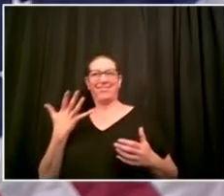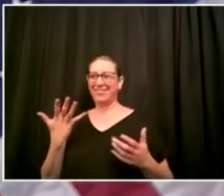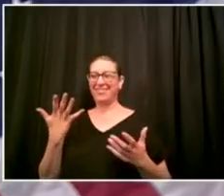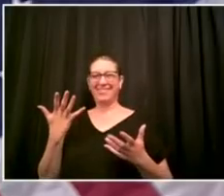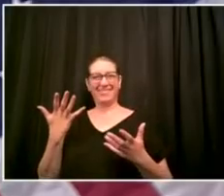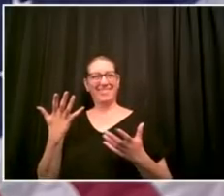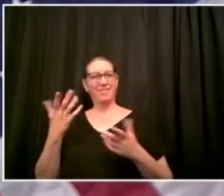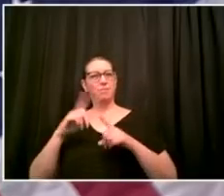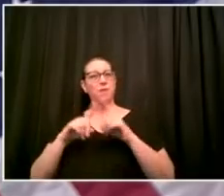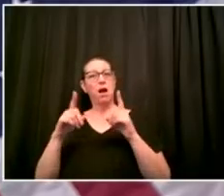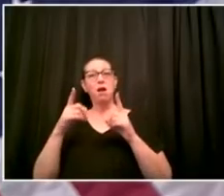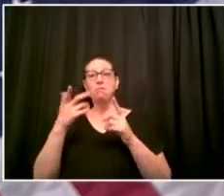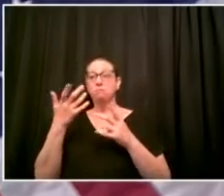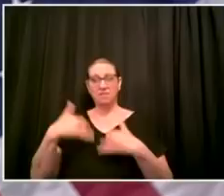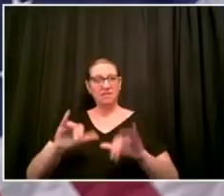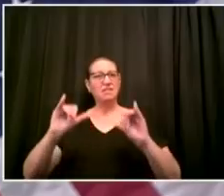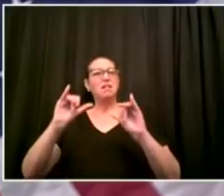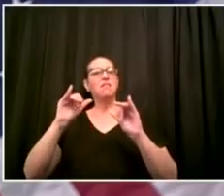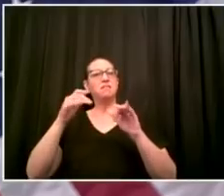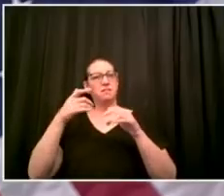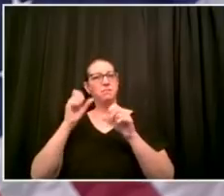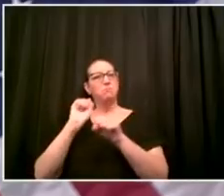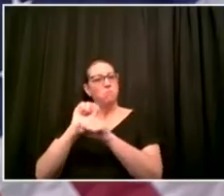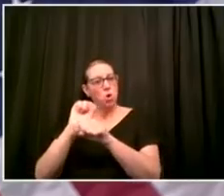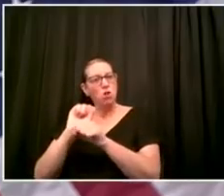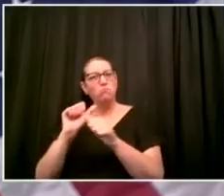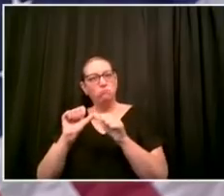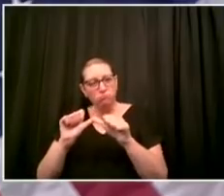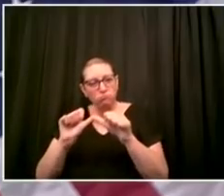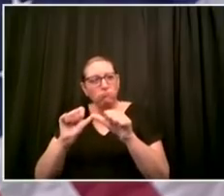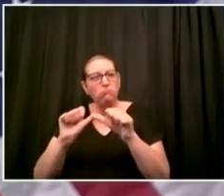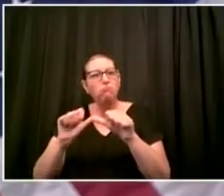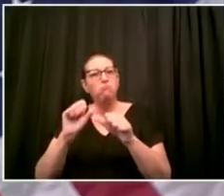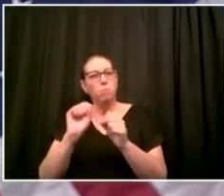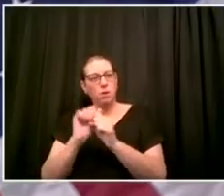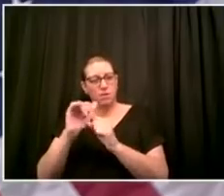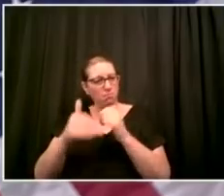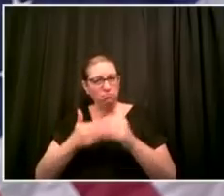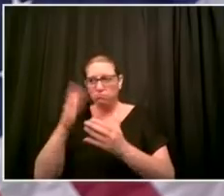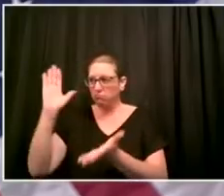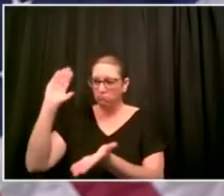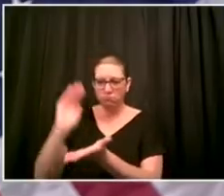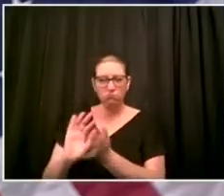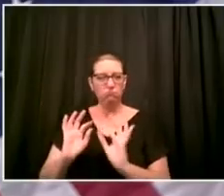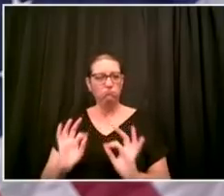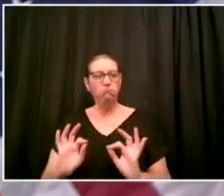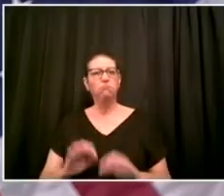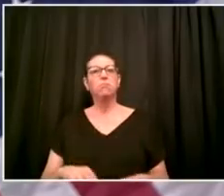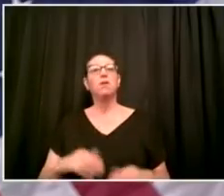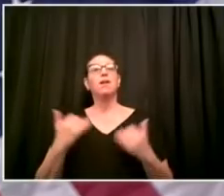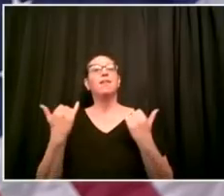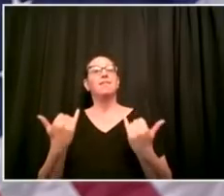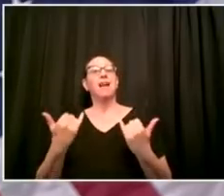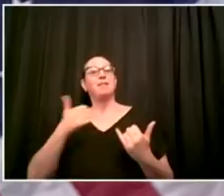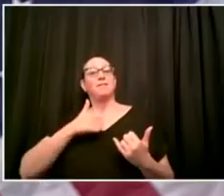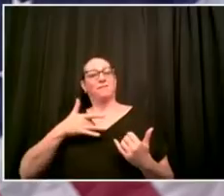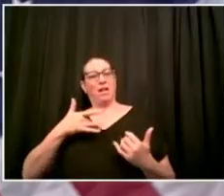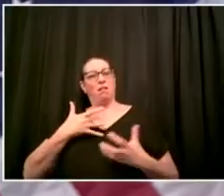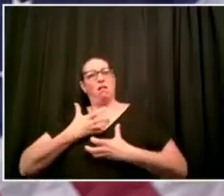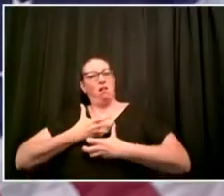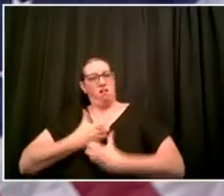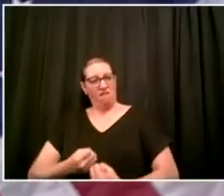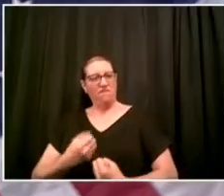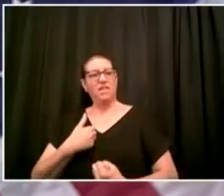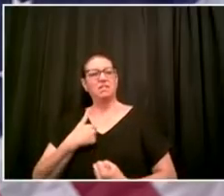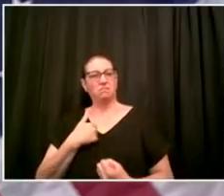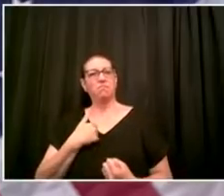the kind of progress that gives me confidence we'll get to phase 1 in the first 2 weeks of June, but that's something we ought to earn every day, and that could turn in